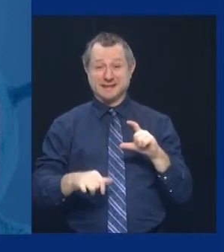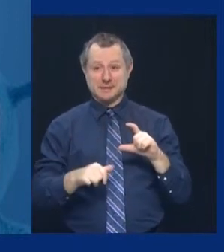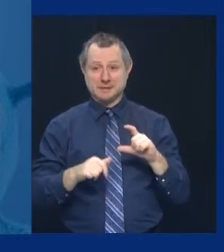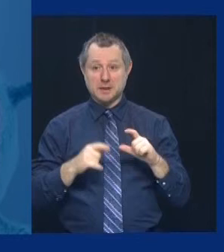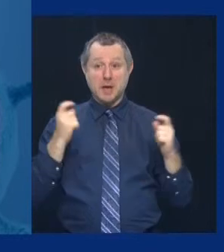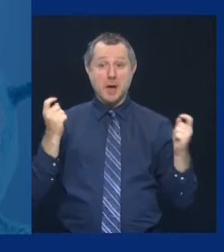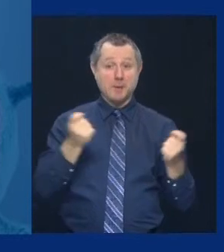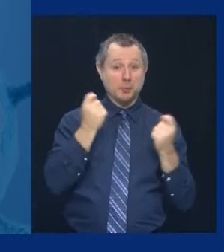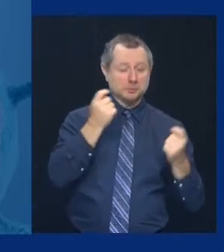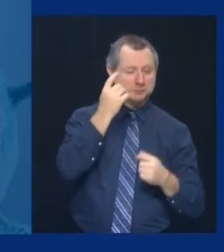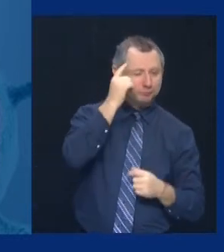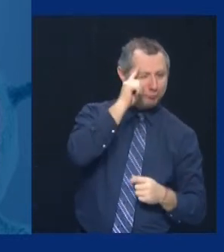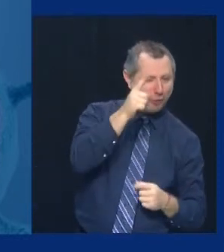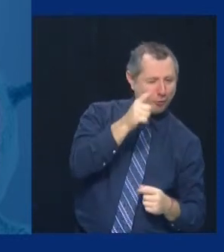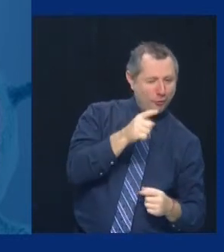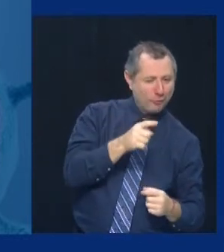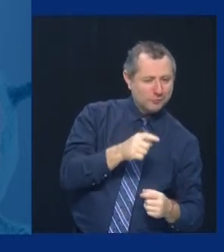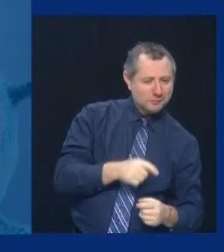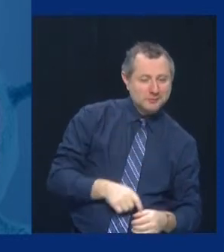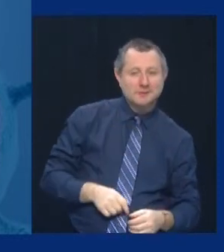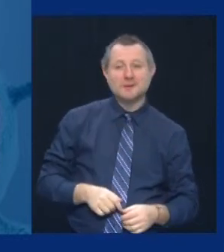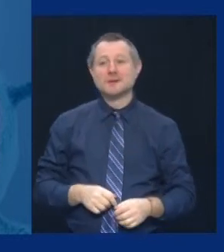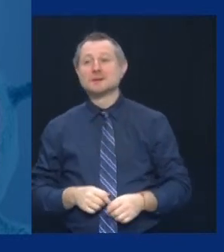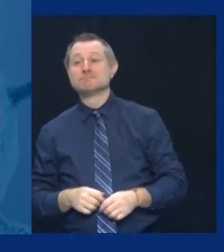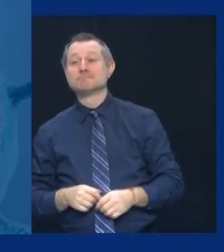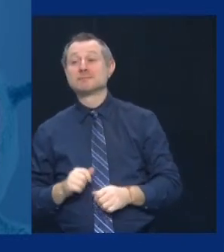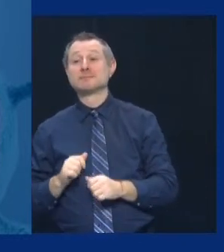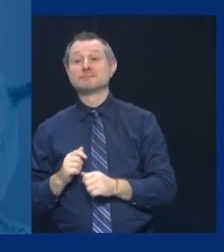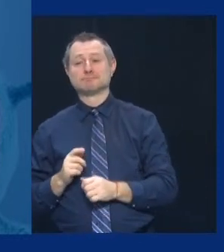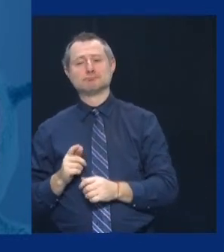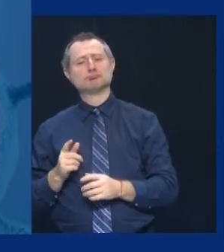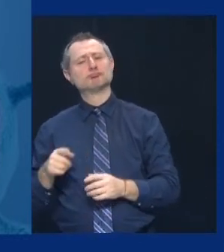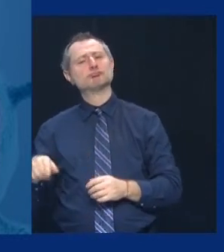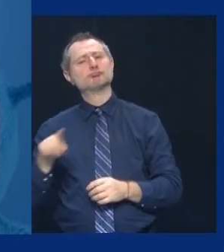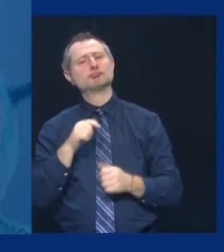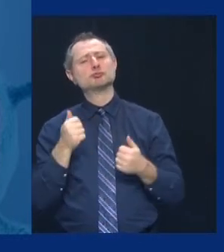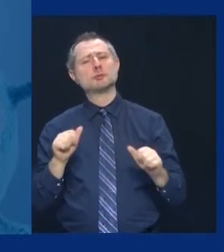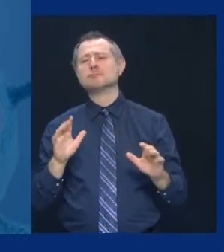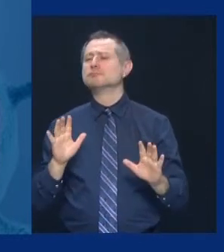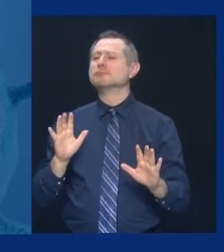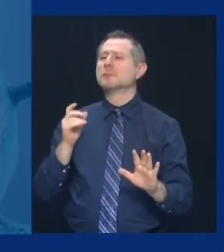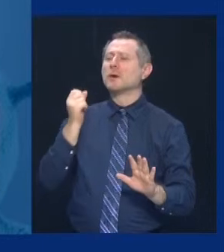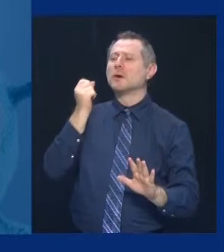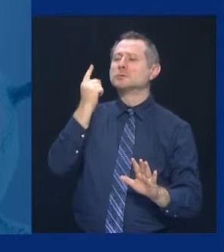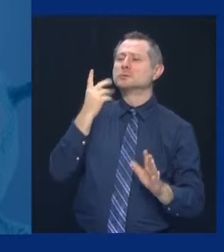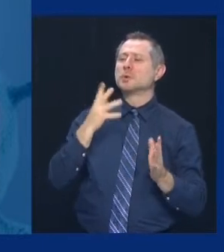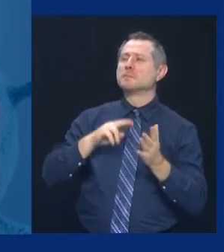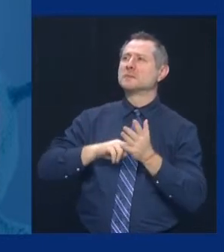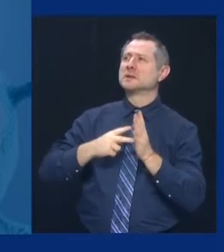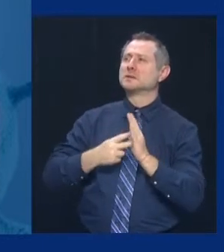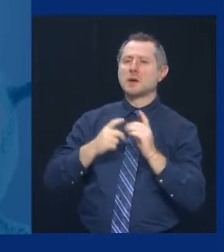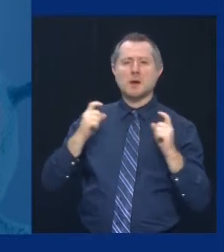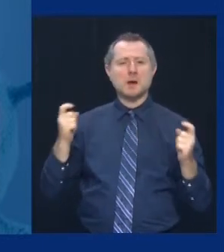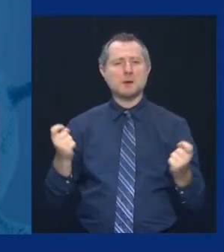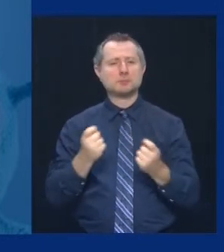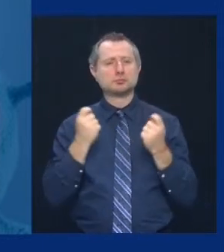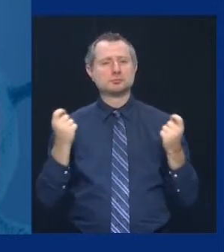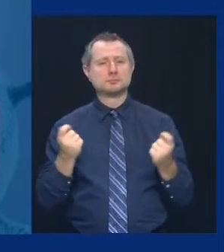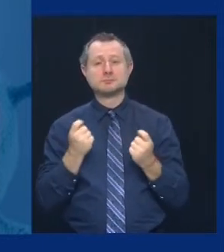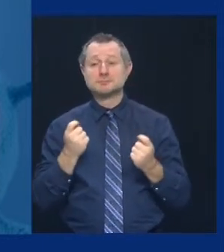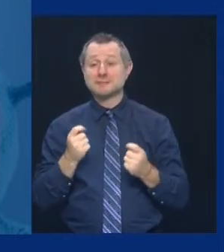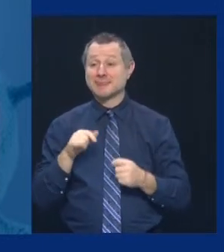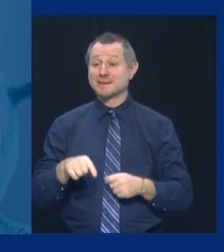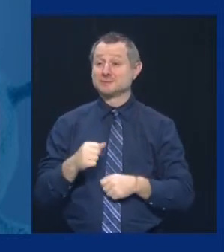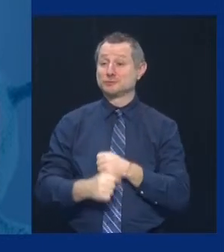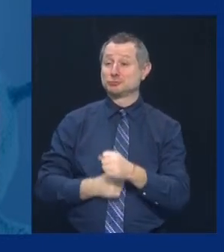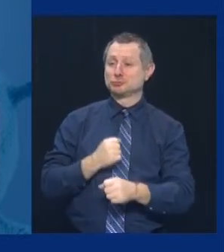smart. We understand the celebration, the religious significance. Lord knows after this year we